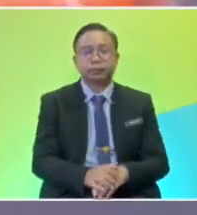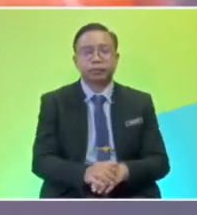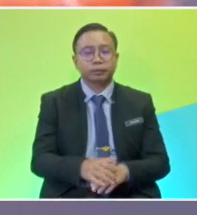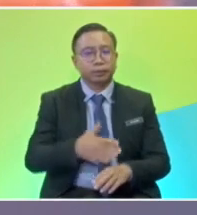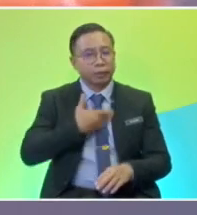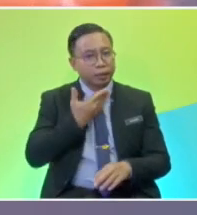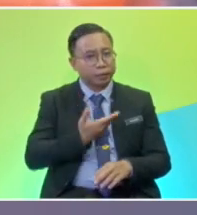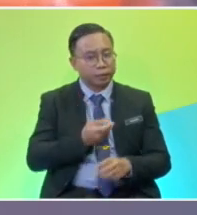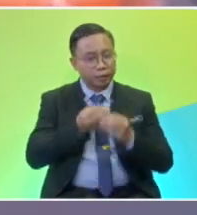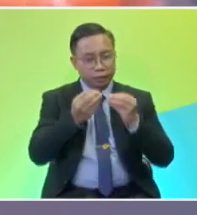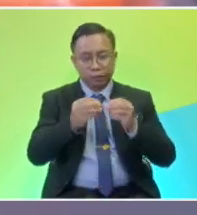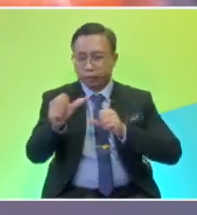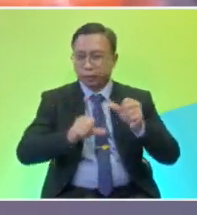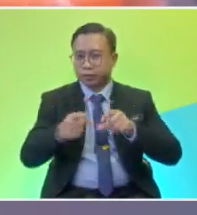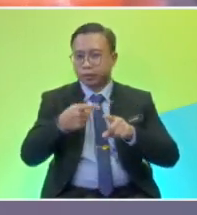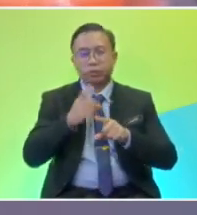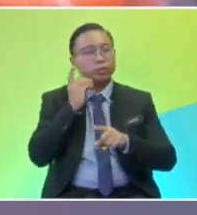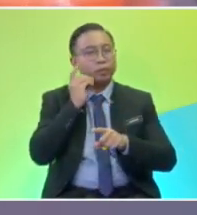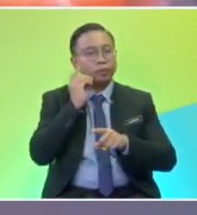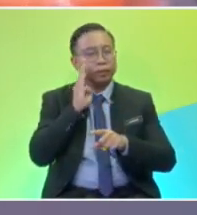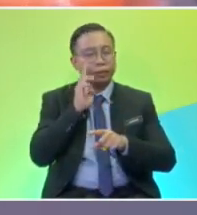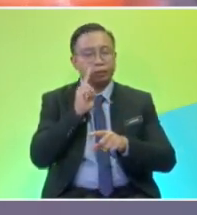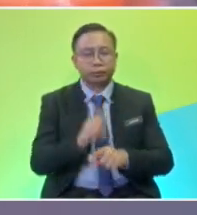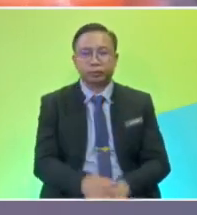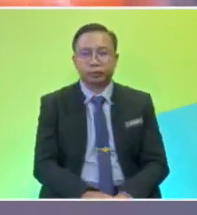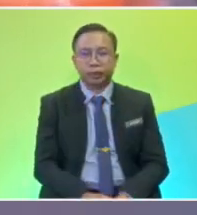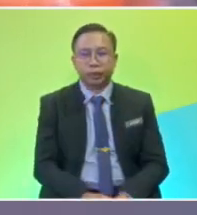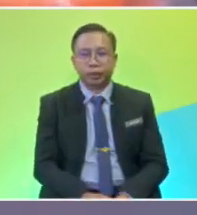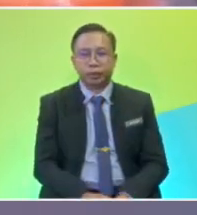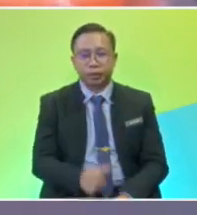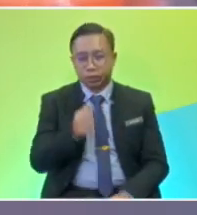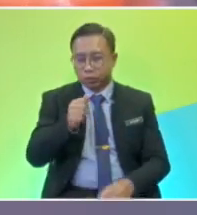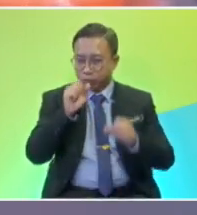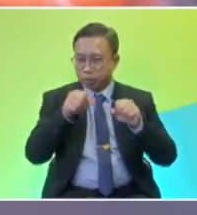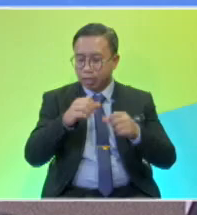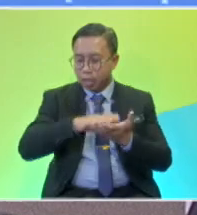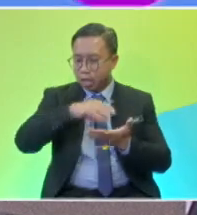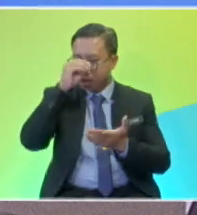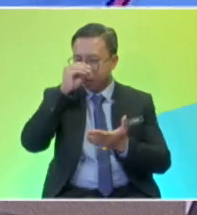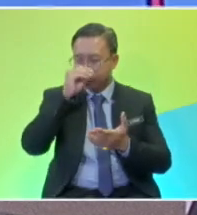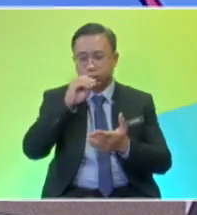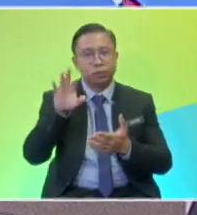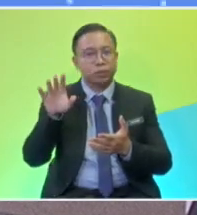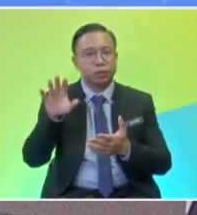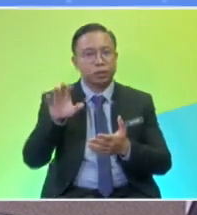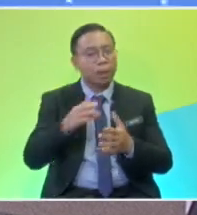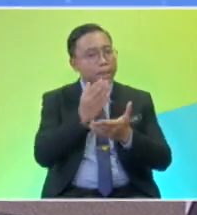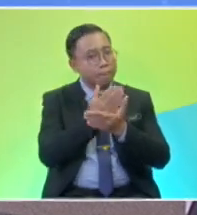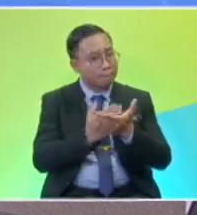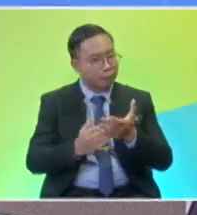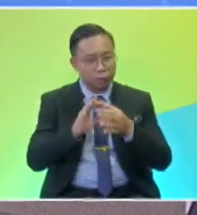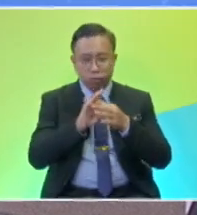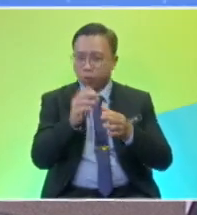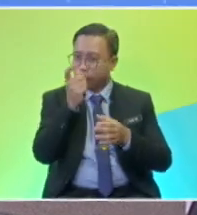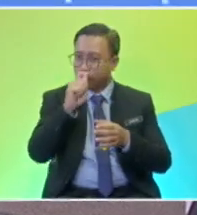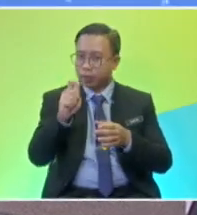you're giving me this activity to do. So I'll be able to learn. From there, you can learn where are the skeleton, I mean the part of the bones, you